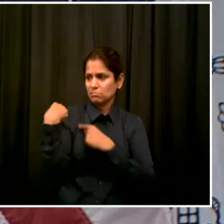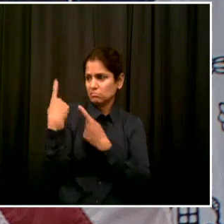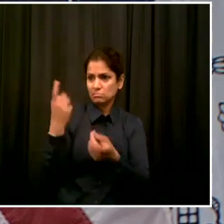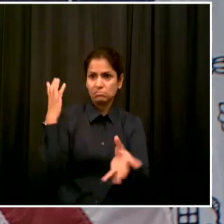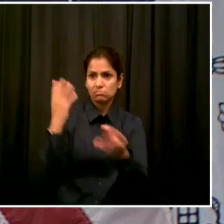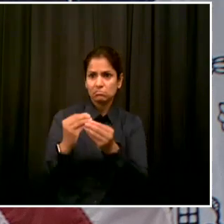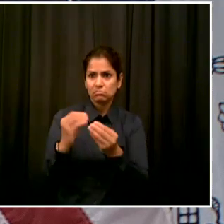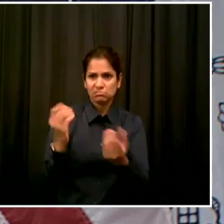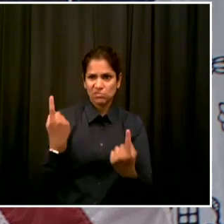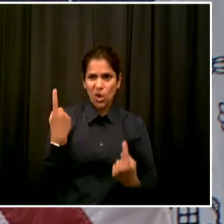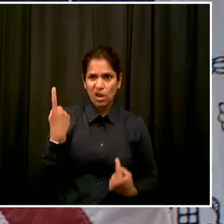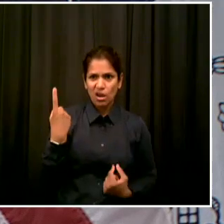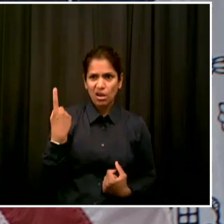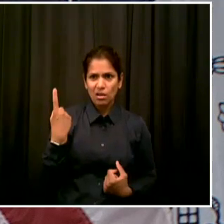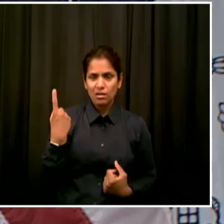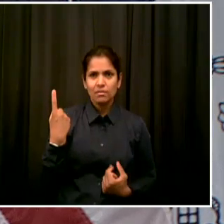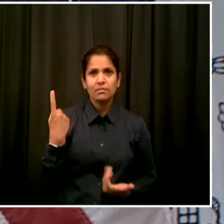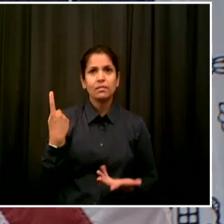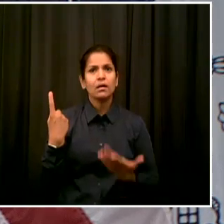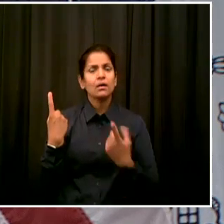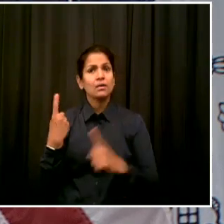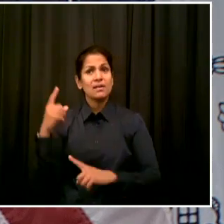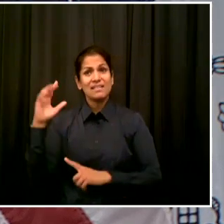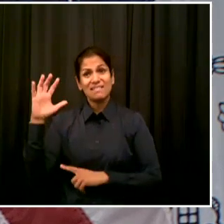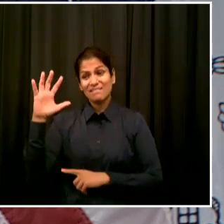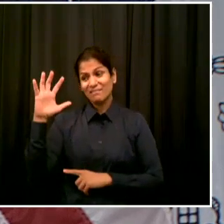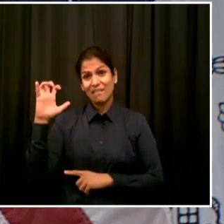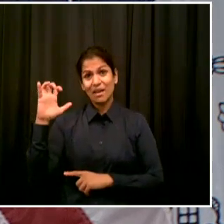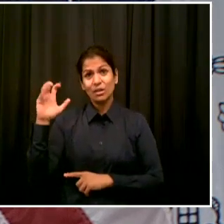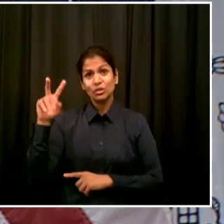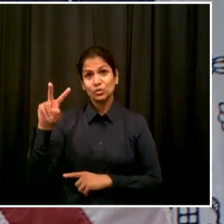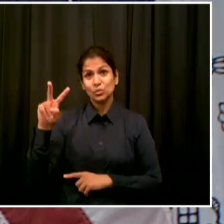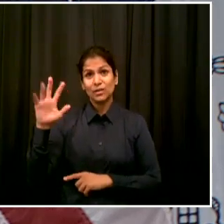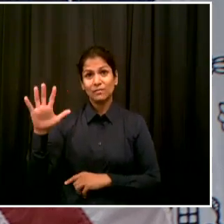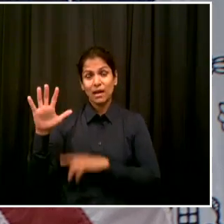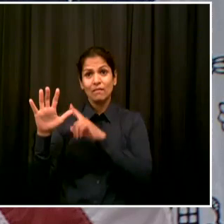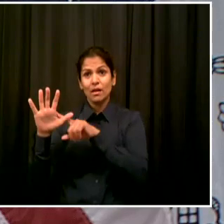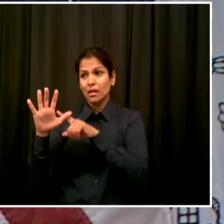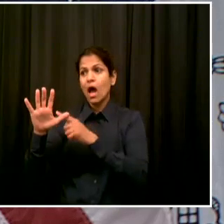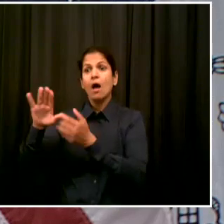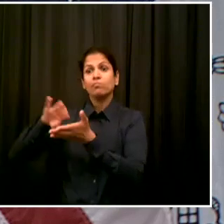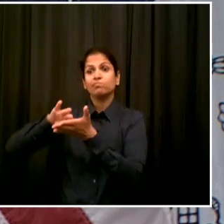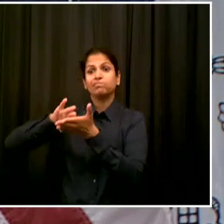of misinformation that's being delivered publicly. No, I disagree with that.